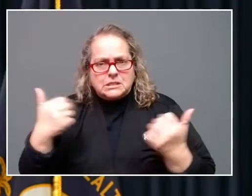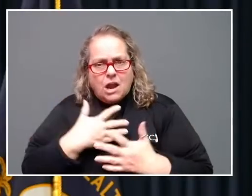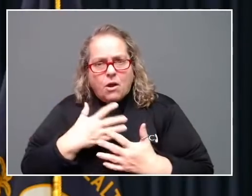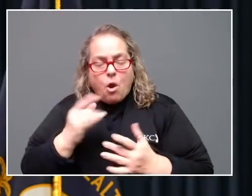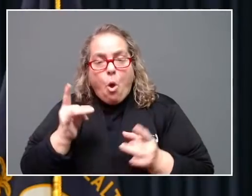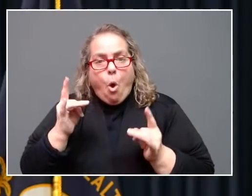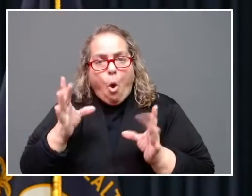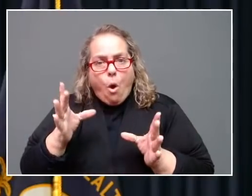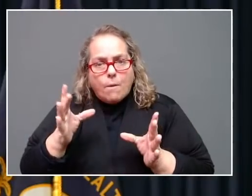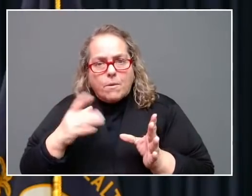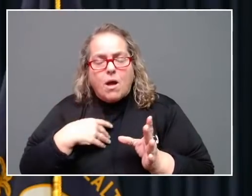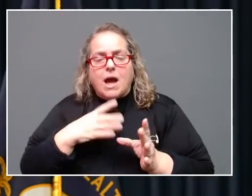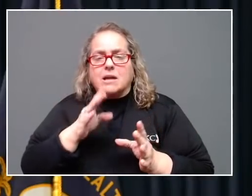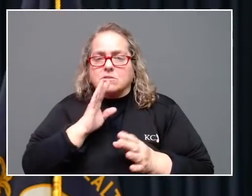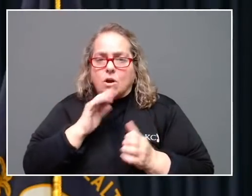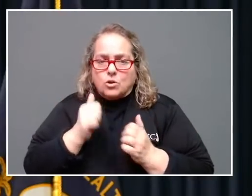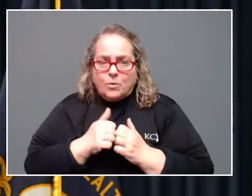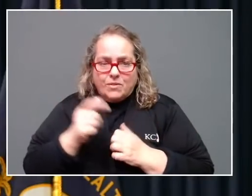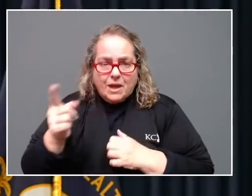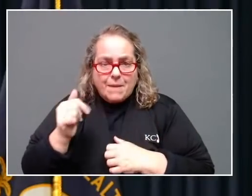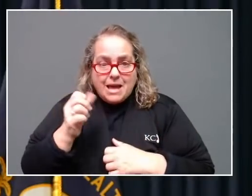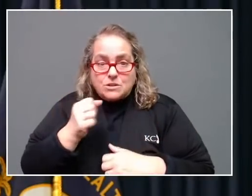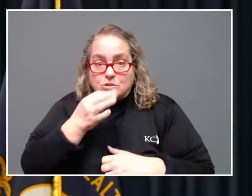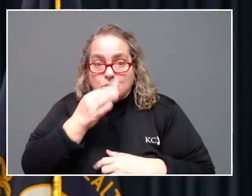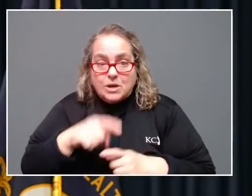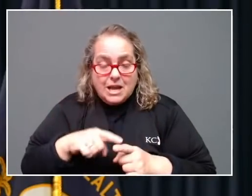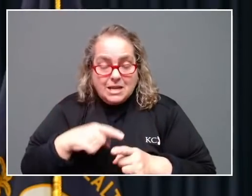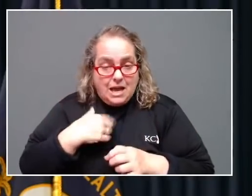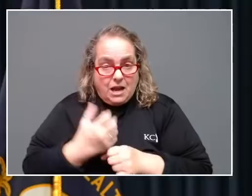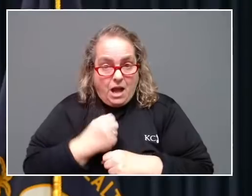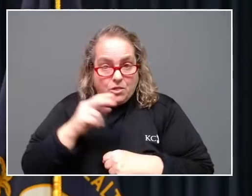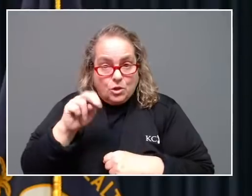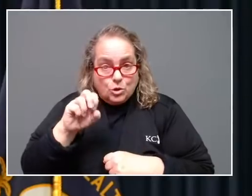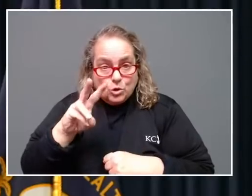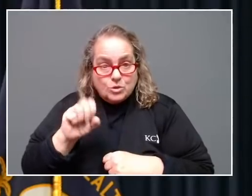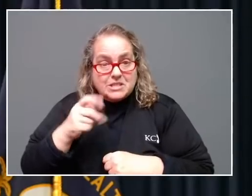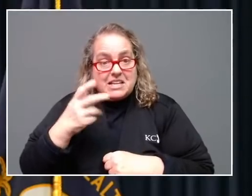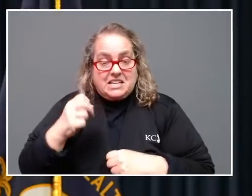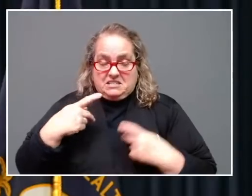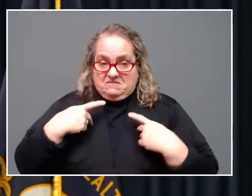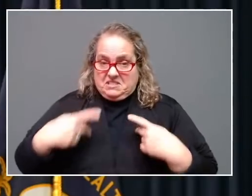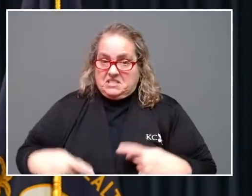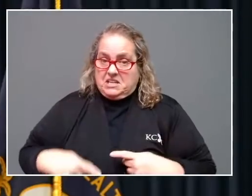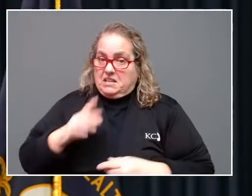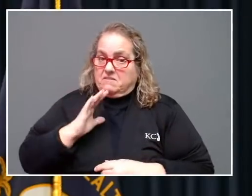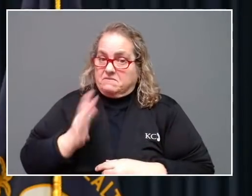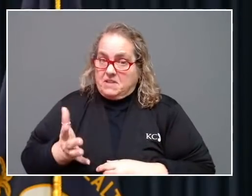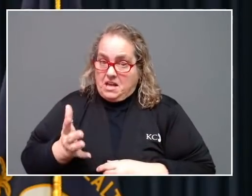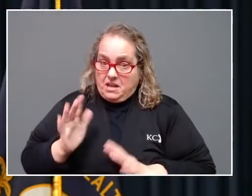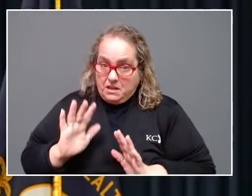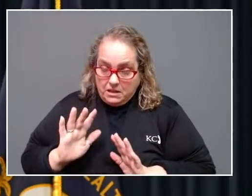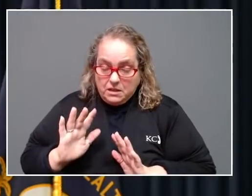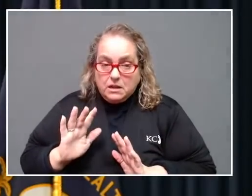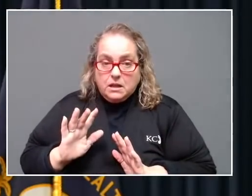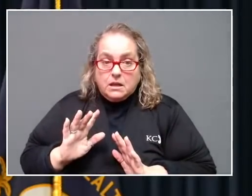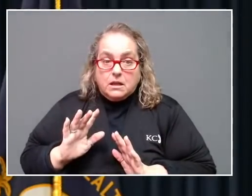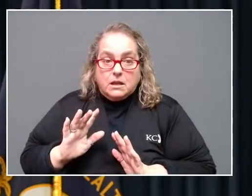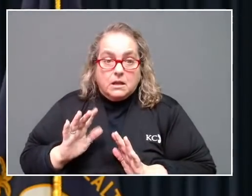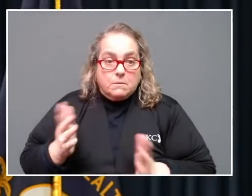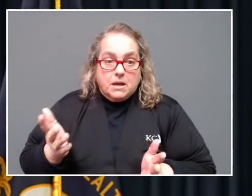him as soon as I got the news. He is at least physically okay, but